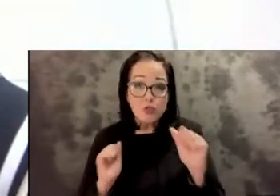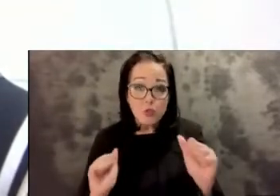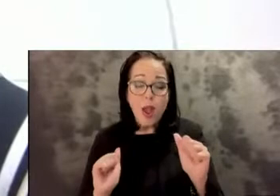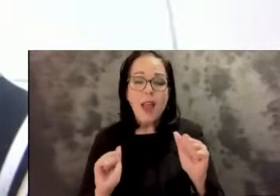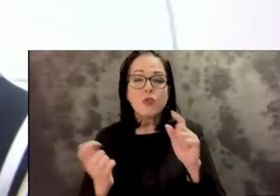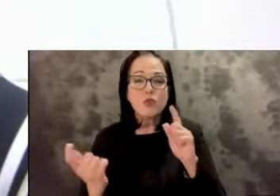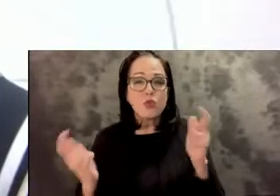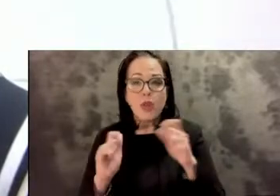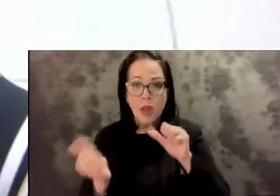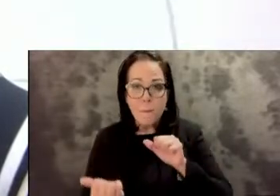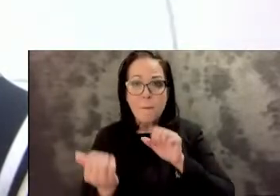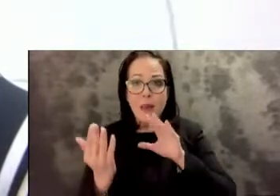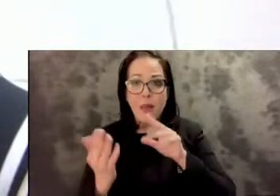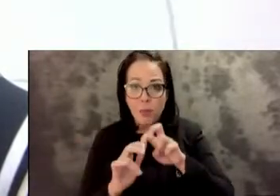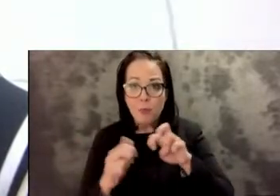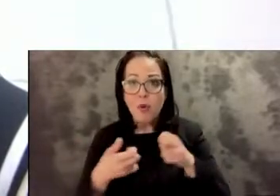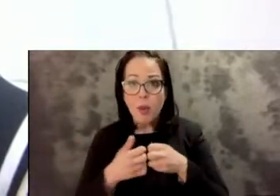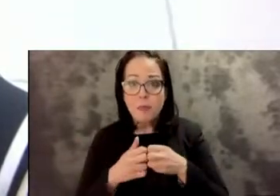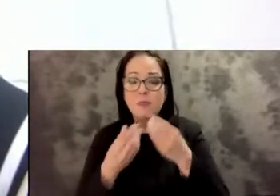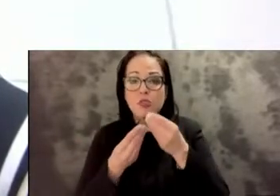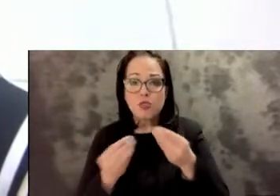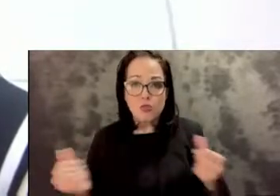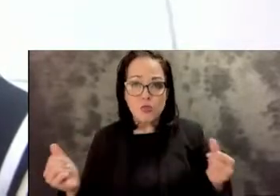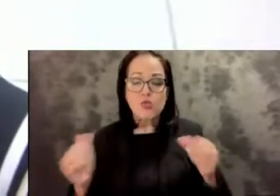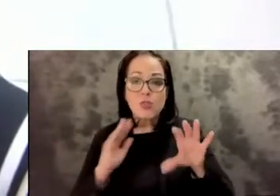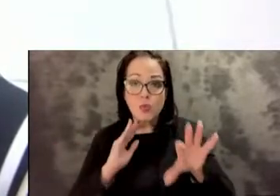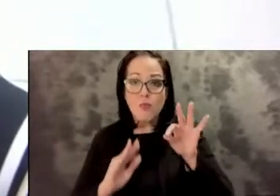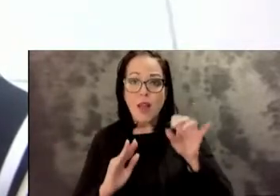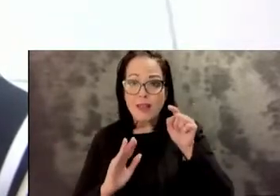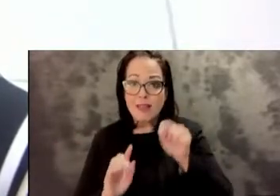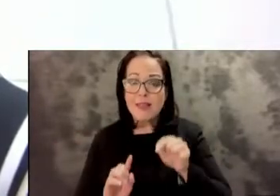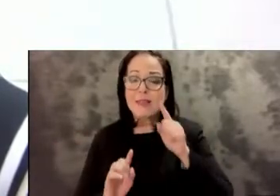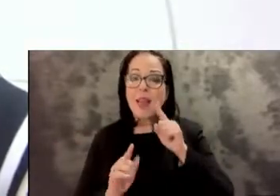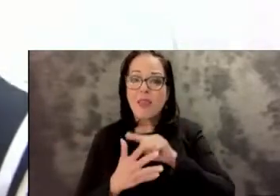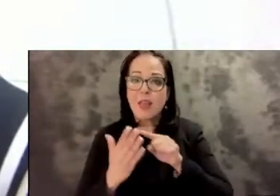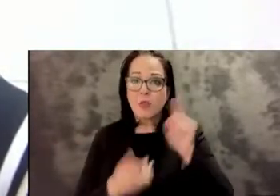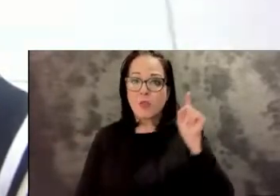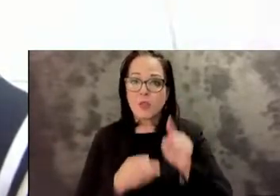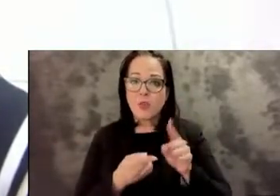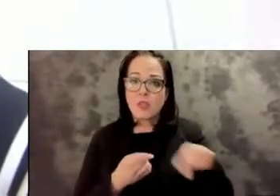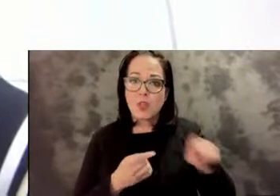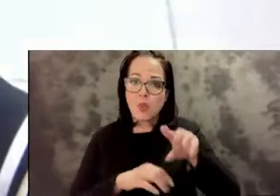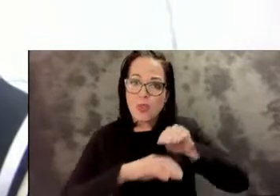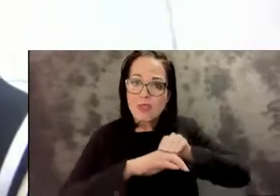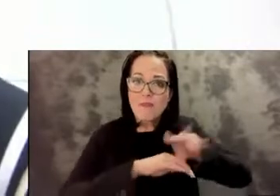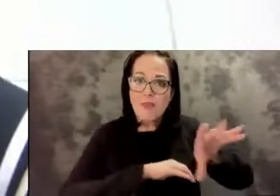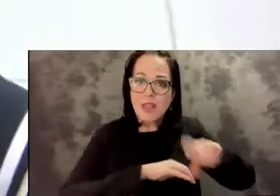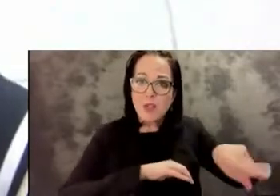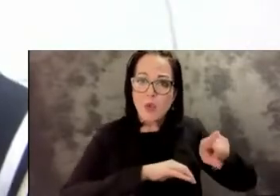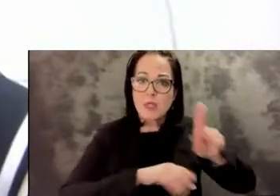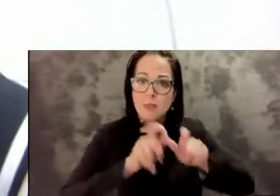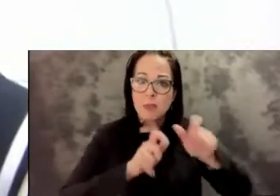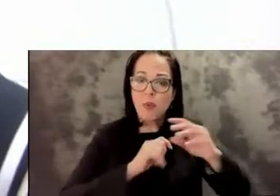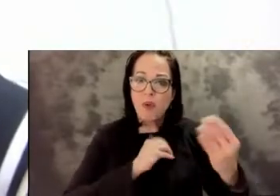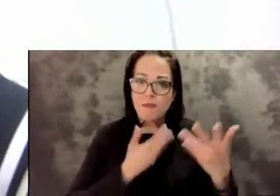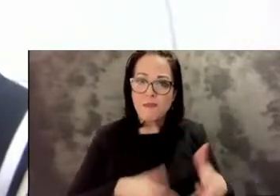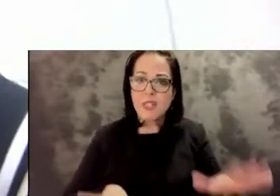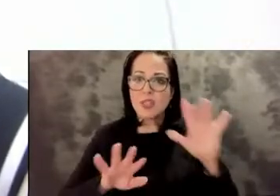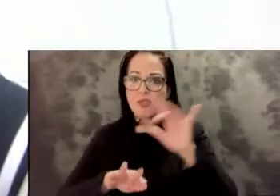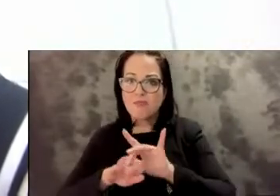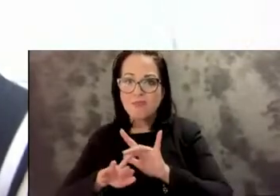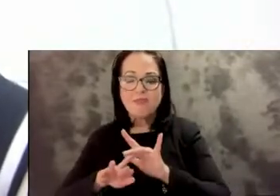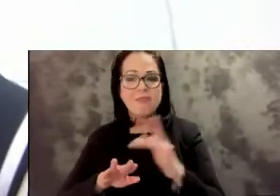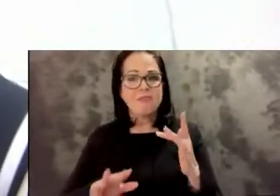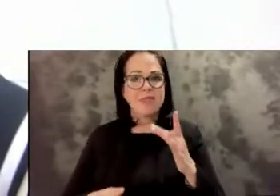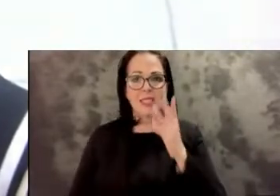these problems and find solutions to them and to reduce their effects on those affected. Today, I